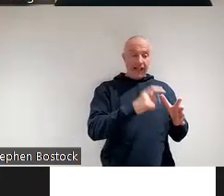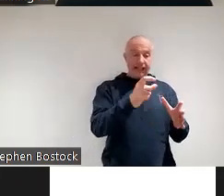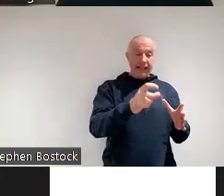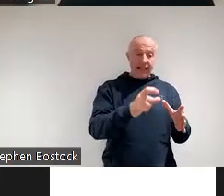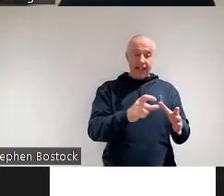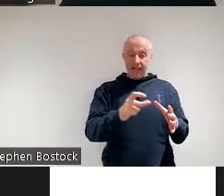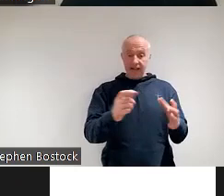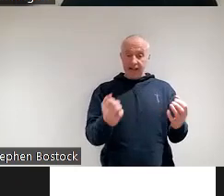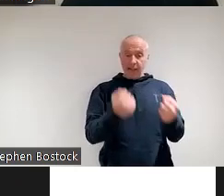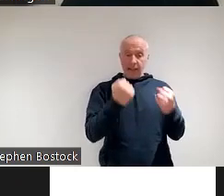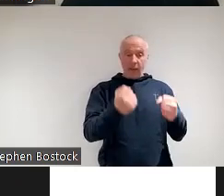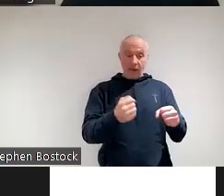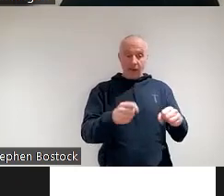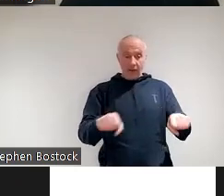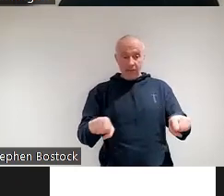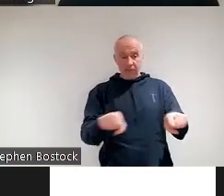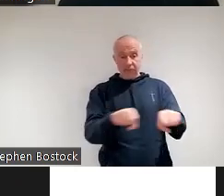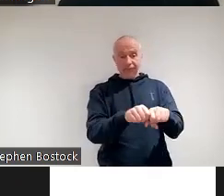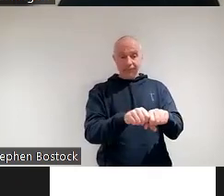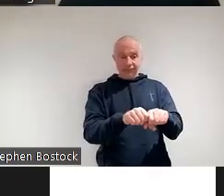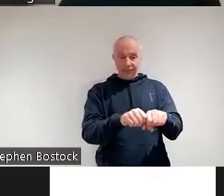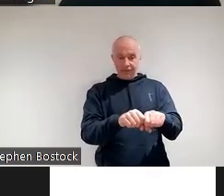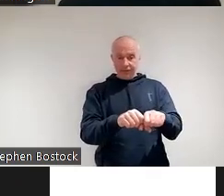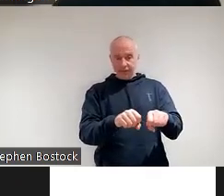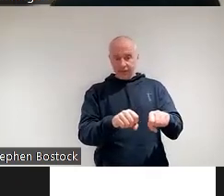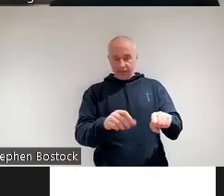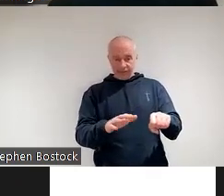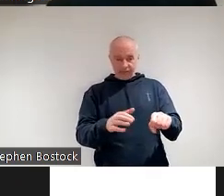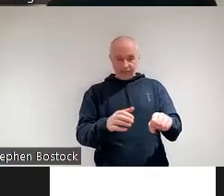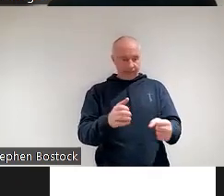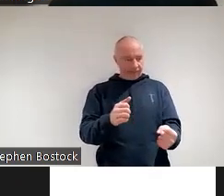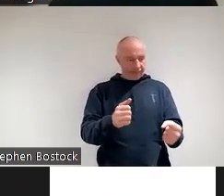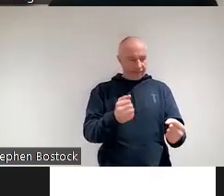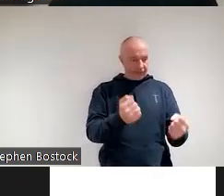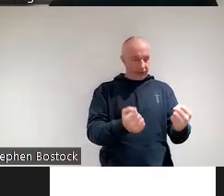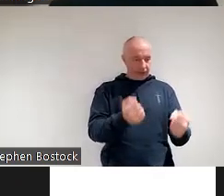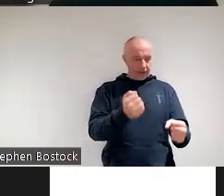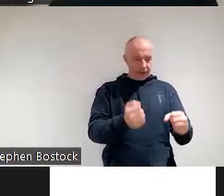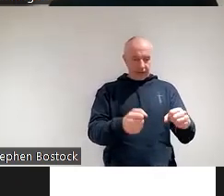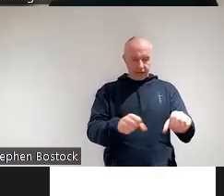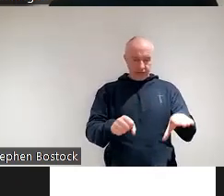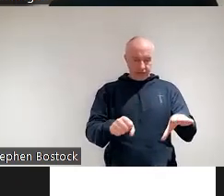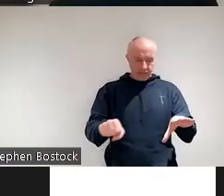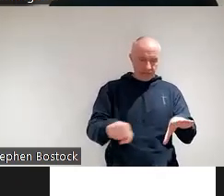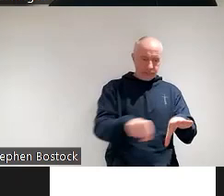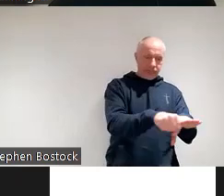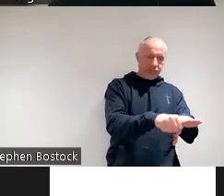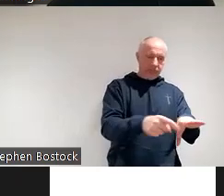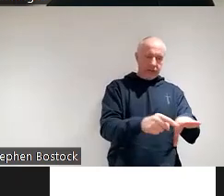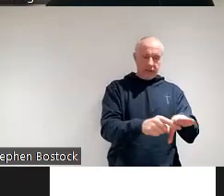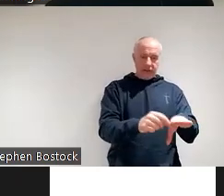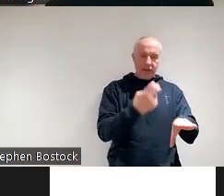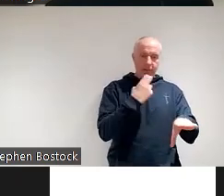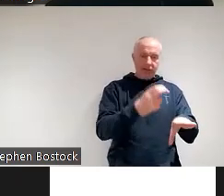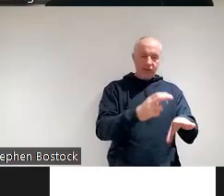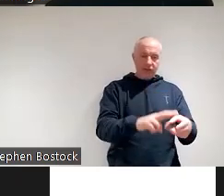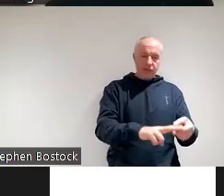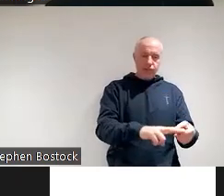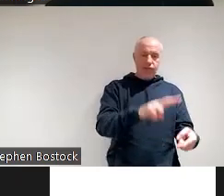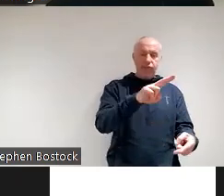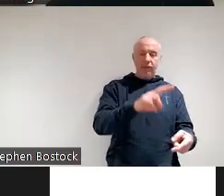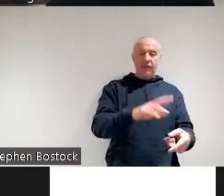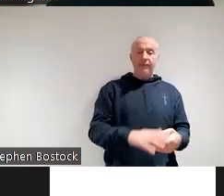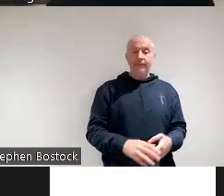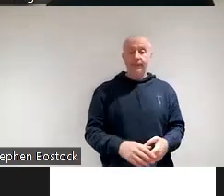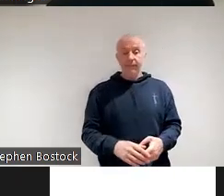car, but don't do that much things in it. So basically, if you look at this, there are many ways to divide these groups.